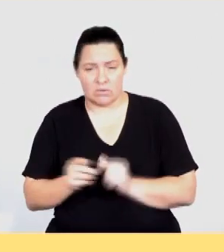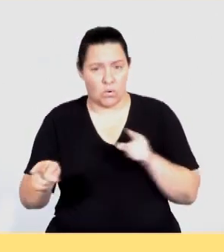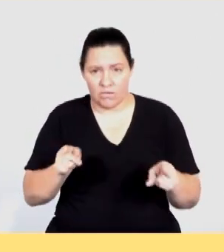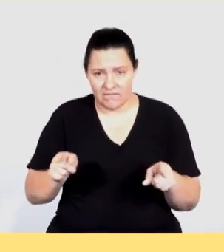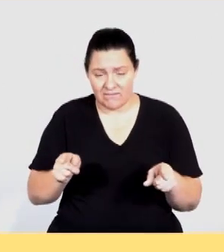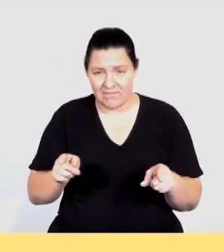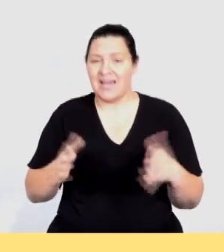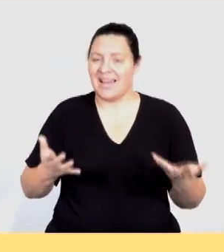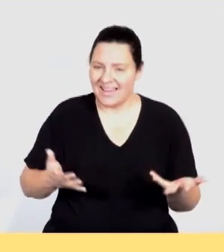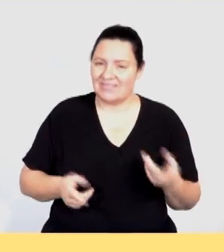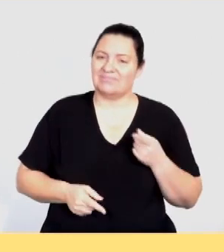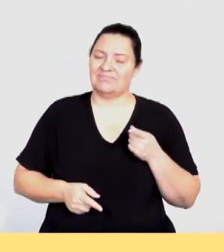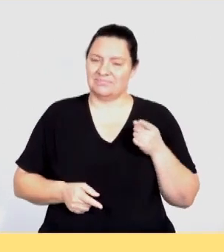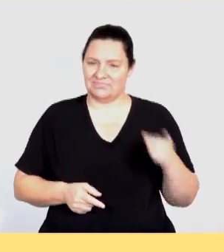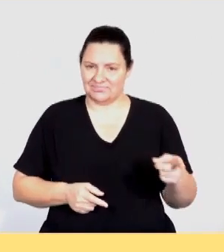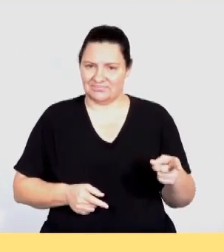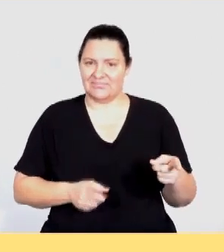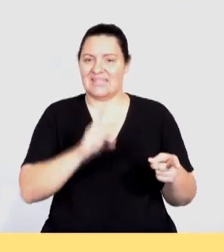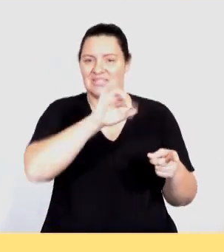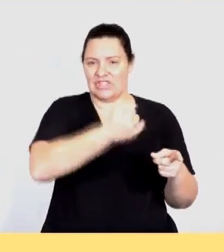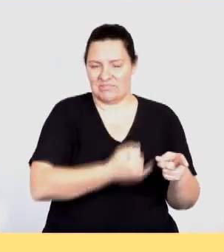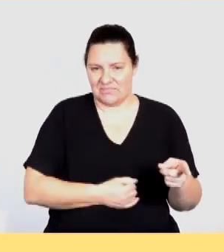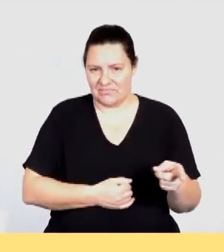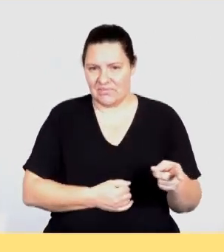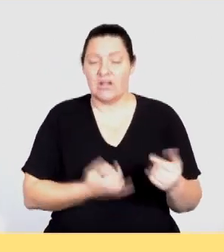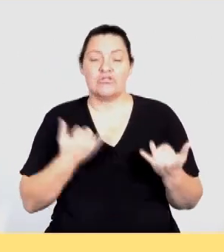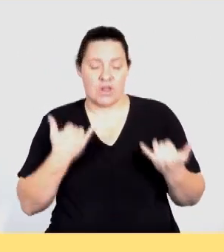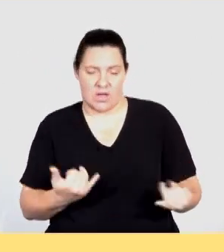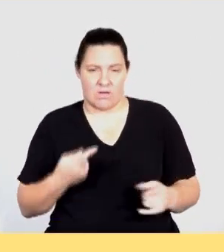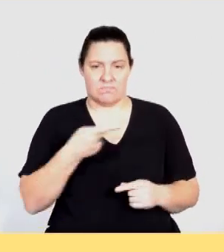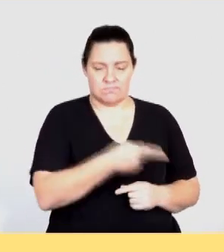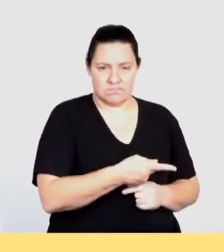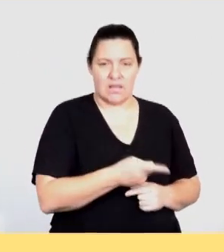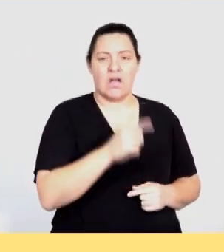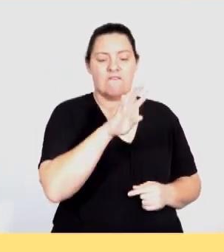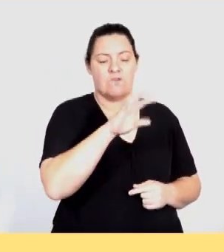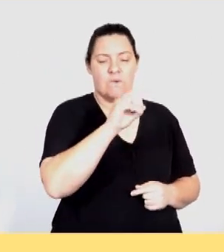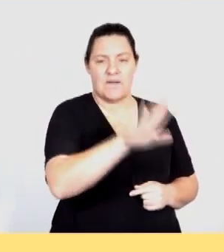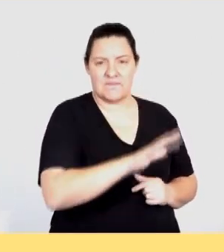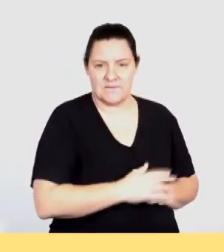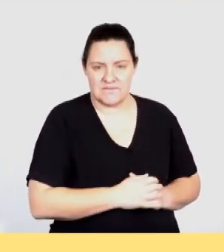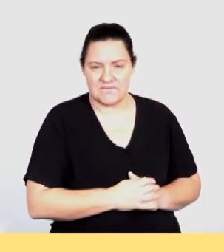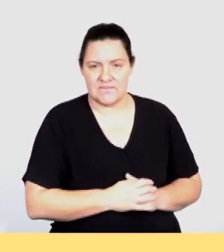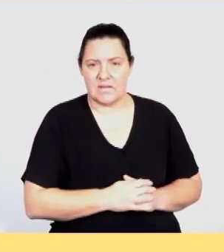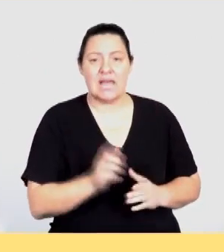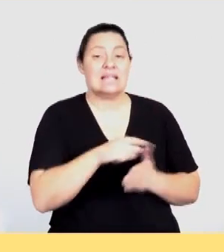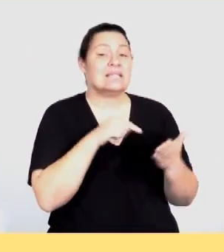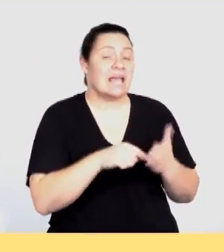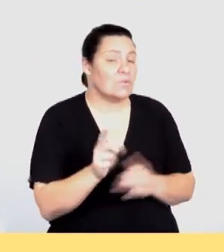Where do I go? Obviously, it is in my DJ. So I'm coming here,